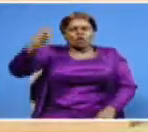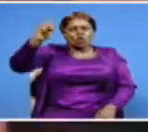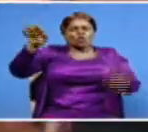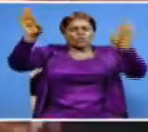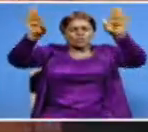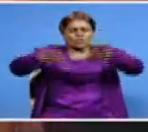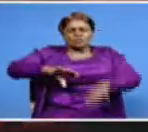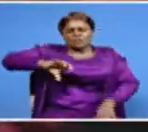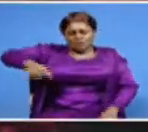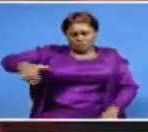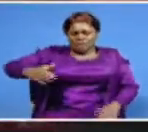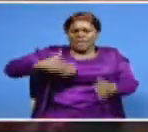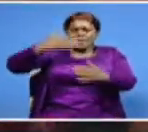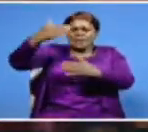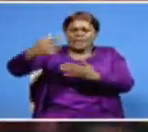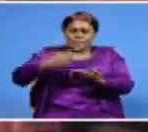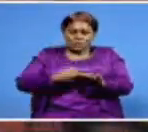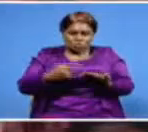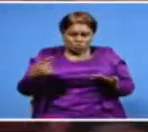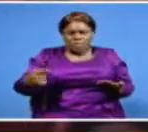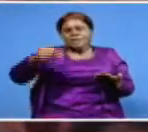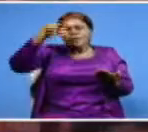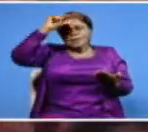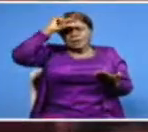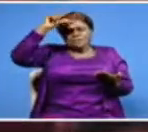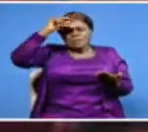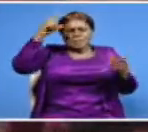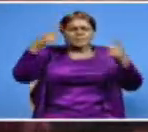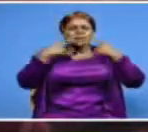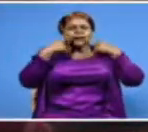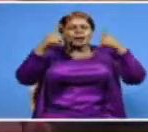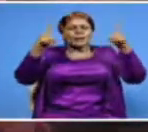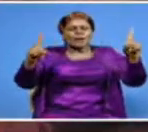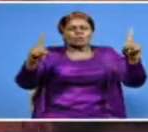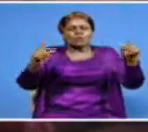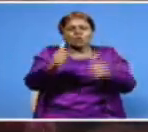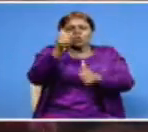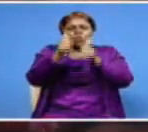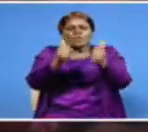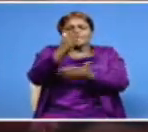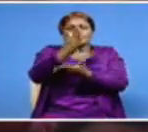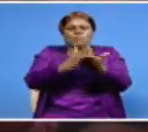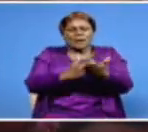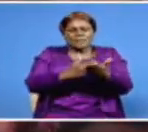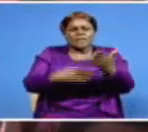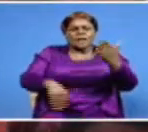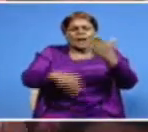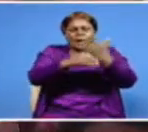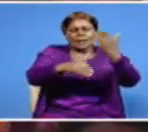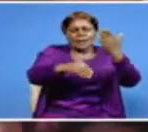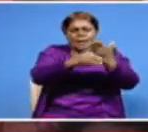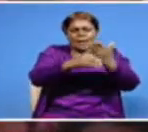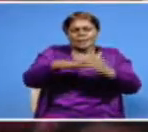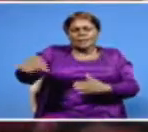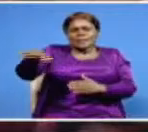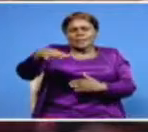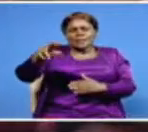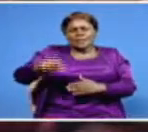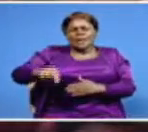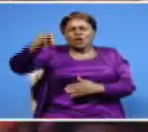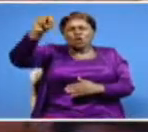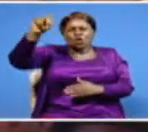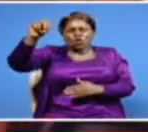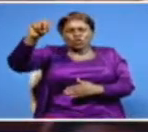counties. Na wiki ijayo, serikali tatangaza sehemu ziada katika eneo la